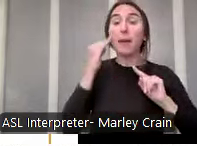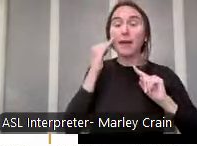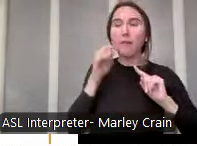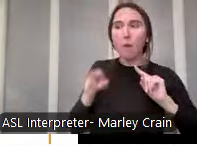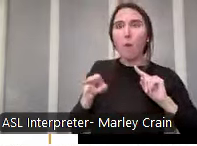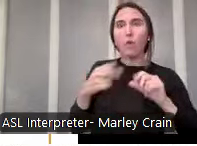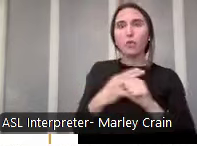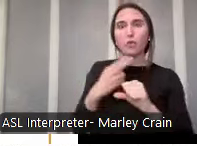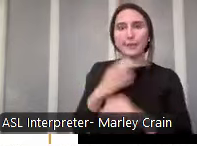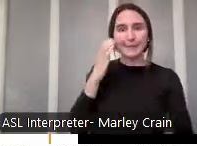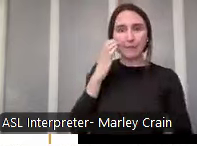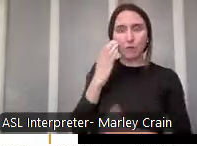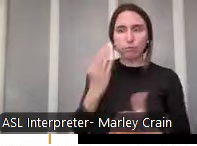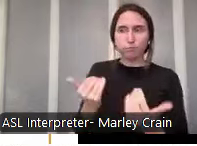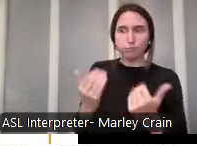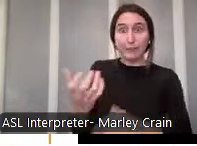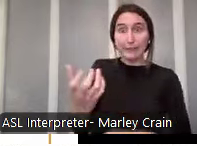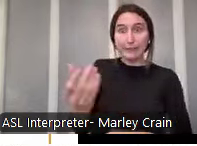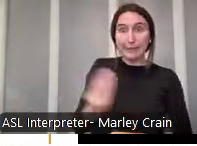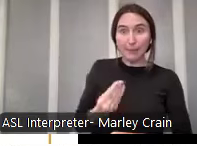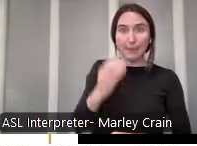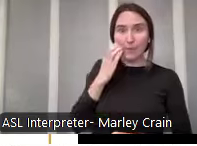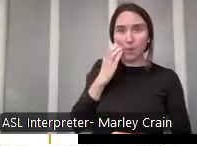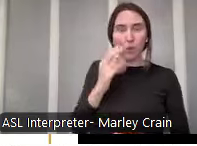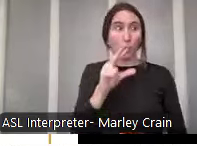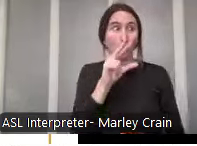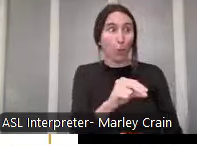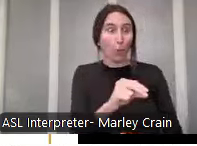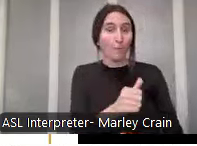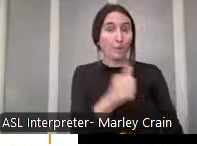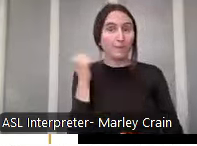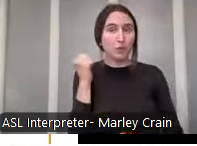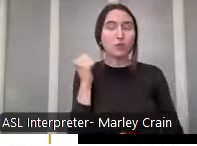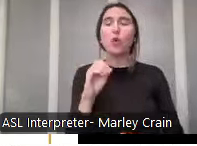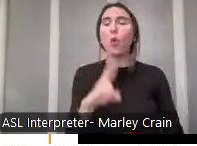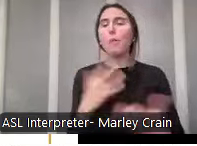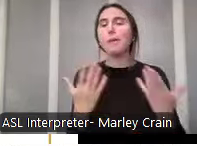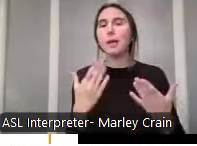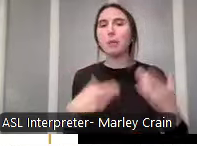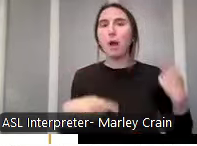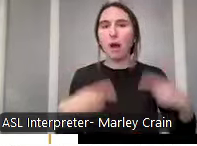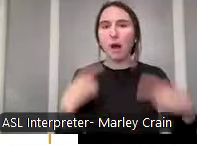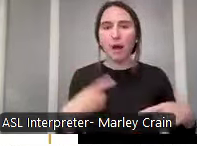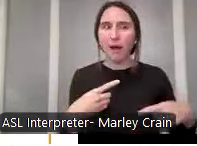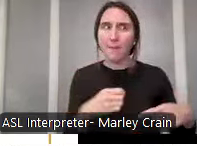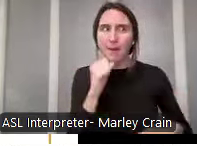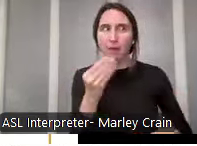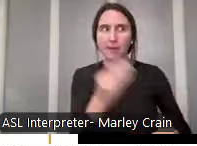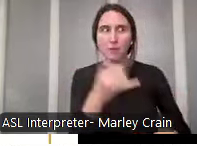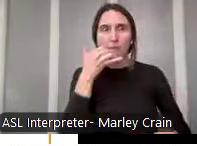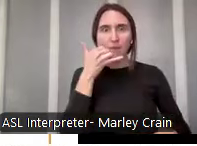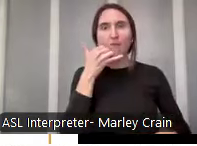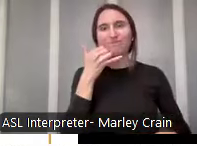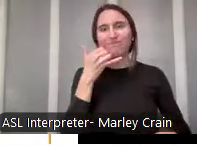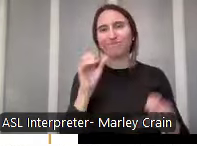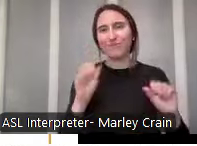fight with the school safety officer about turning it over, then they can get suspended. So that's something to keep an eye